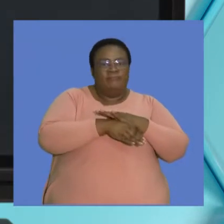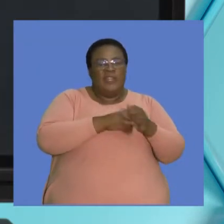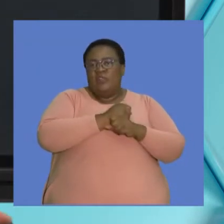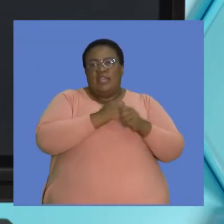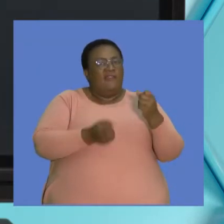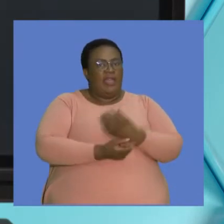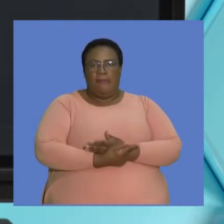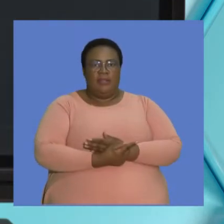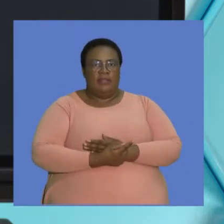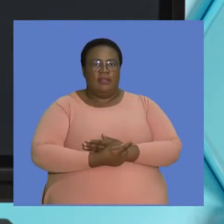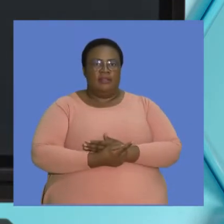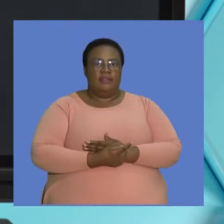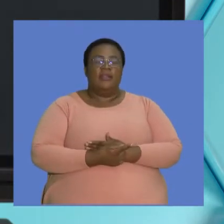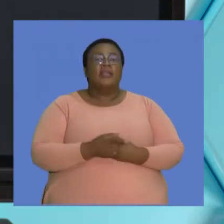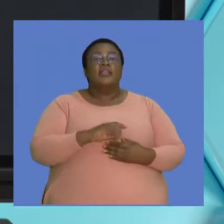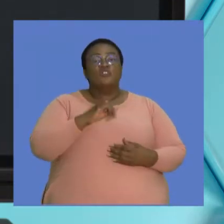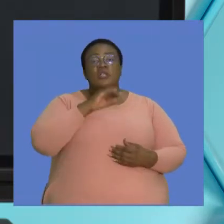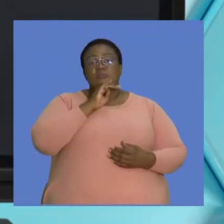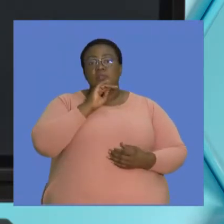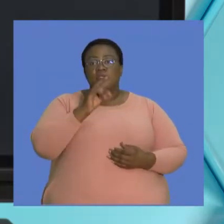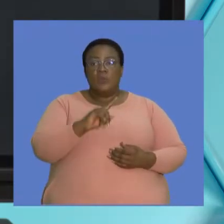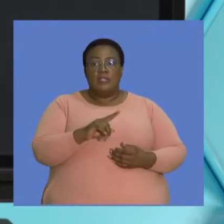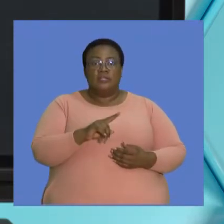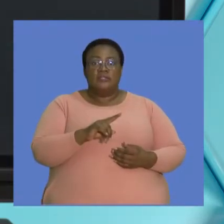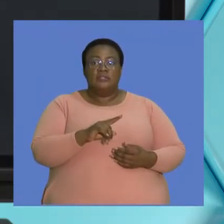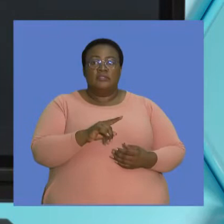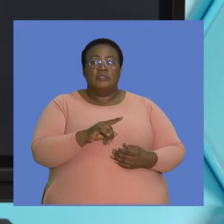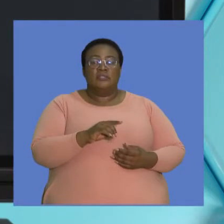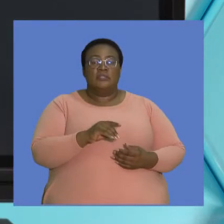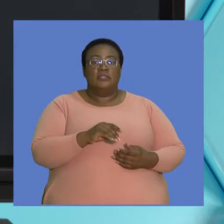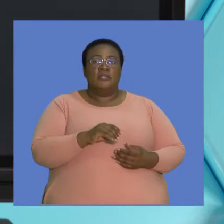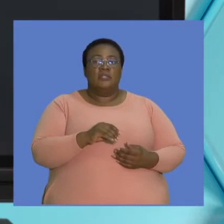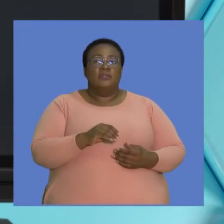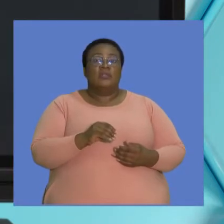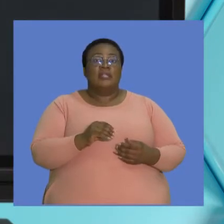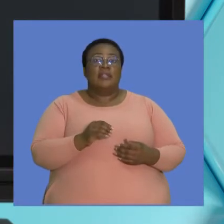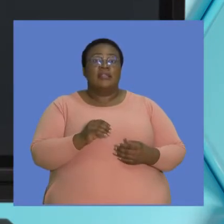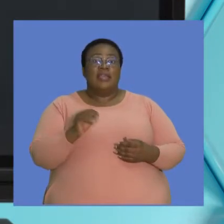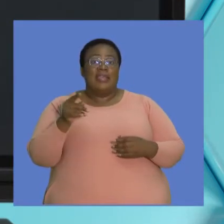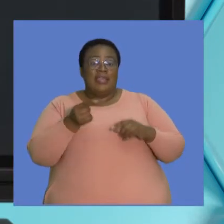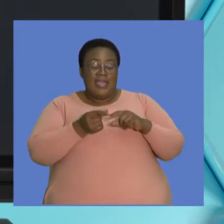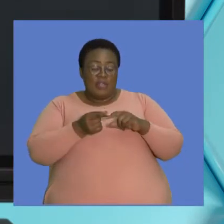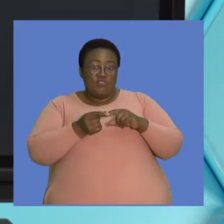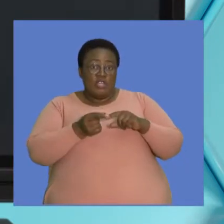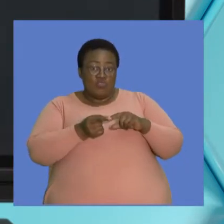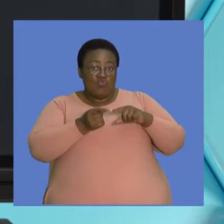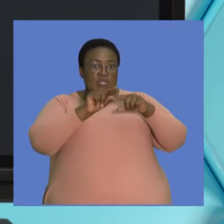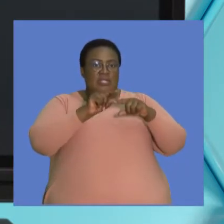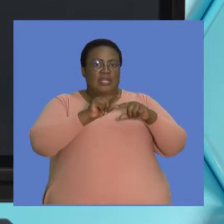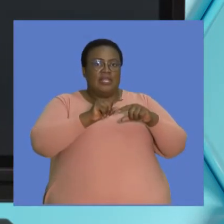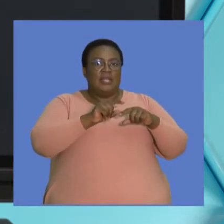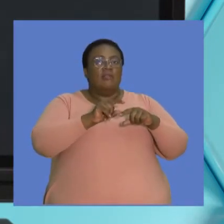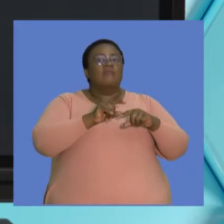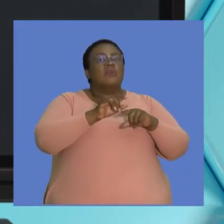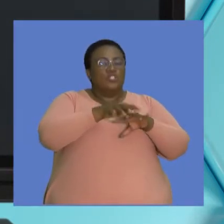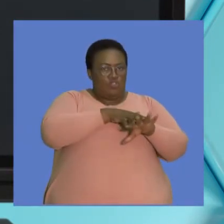decreasing. That will never happen, actually. It just means that the rate at which they are increasing is a bit